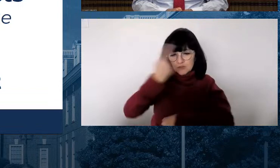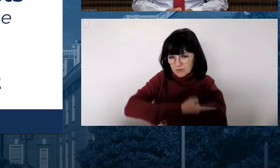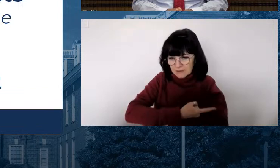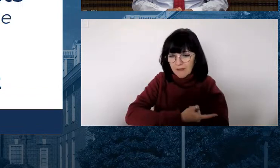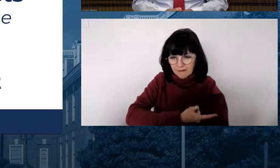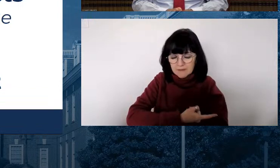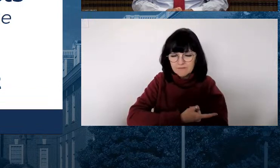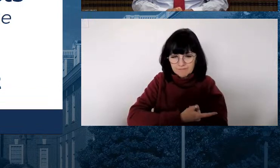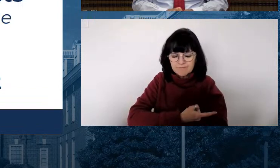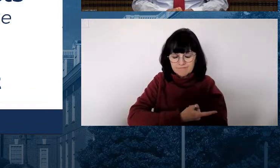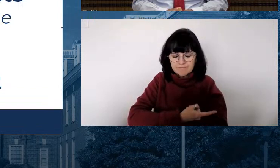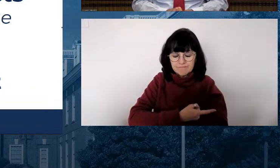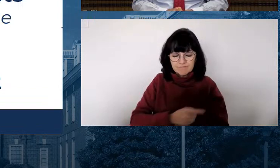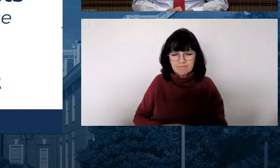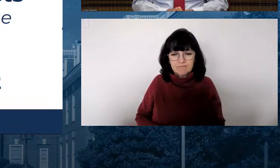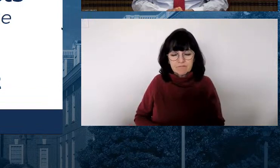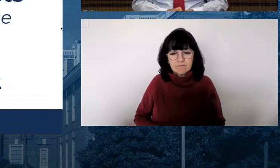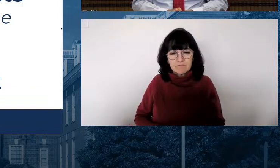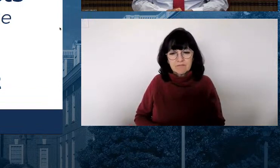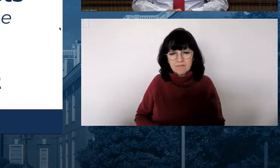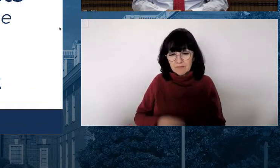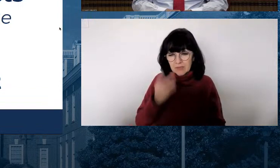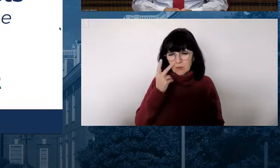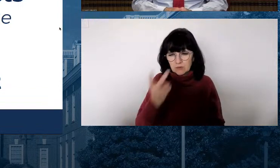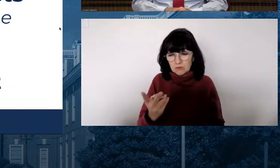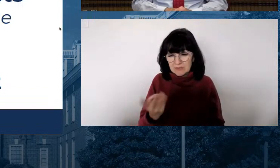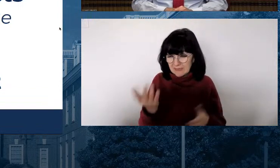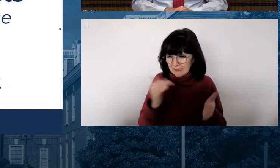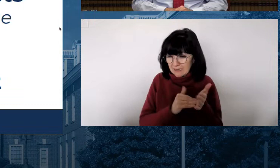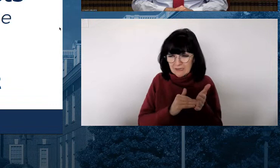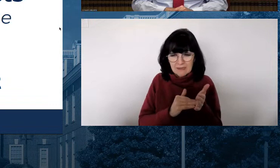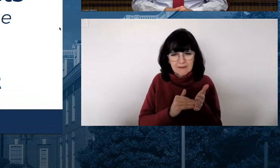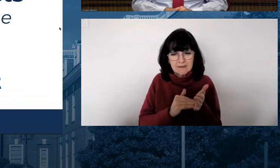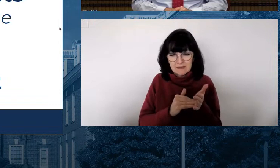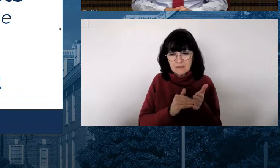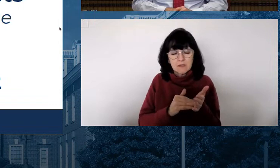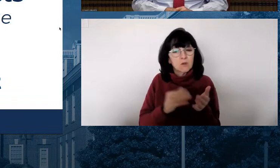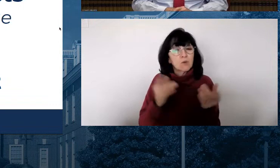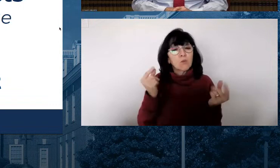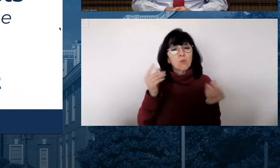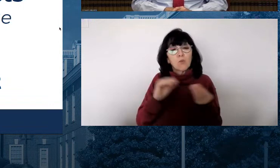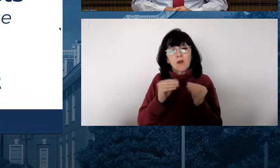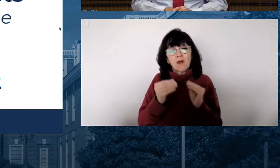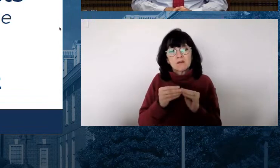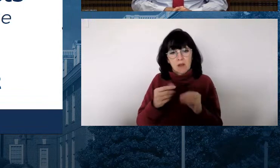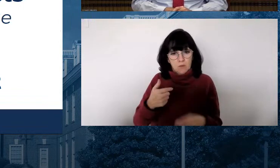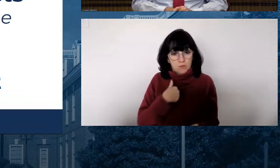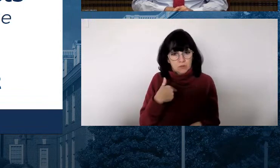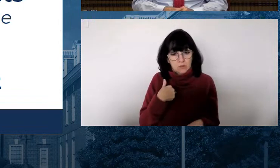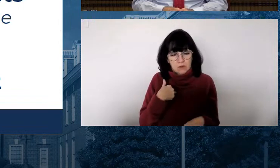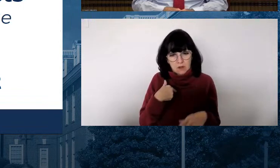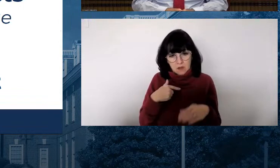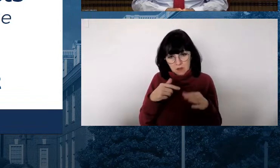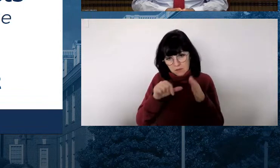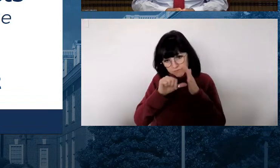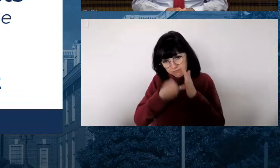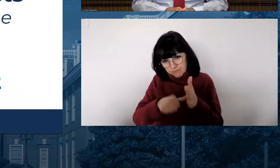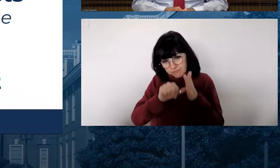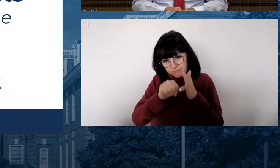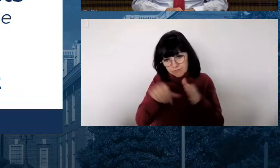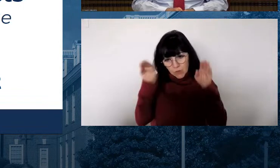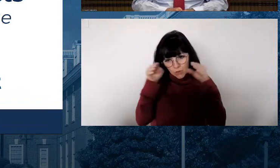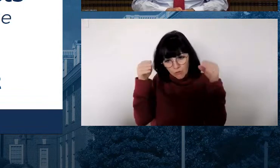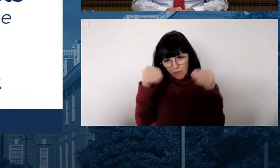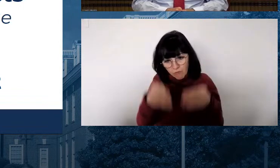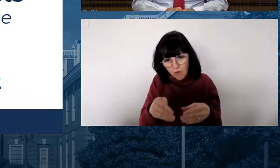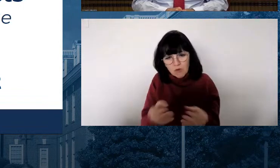tend to go up and down. But here's the number again that I've focused on over the last 21 months, and that is the number